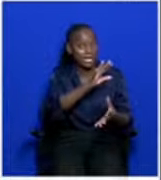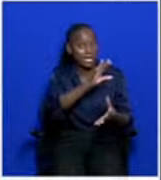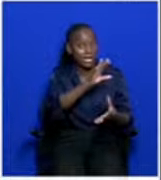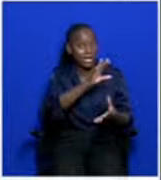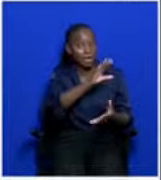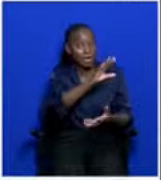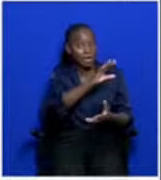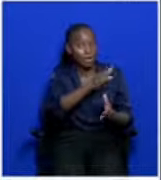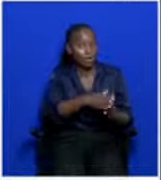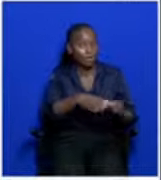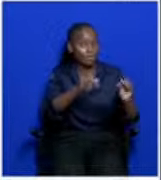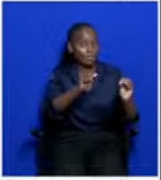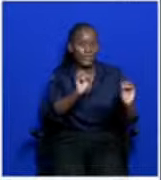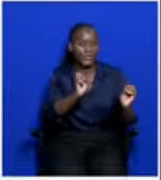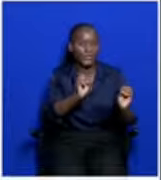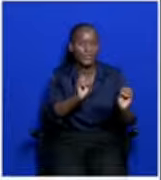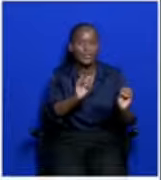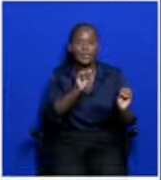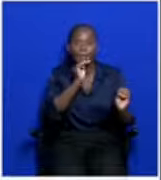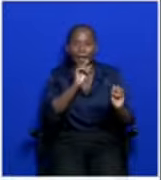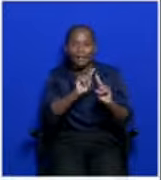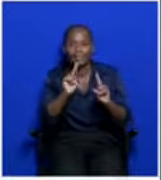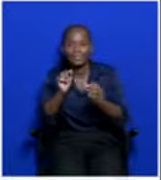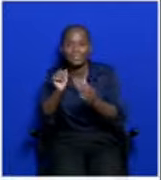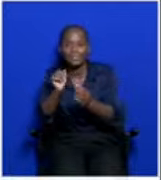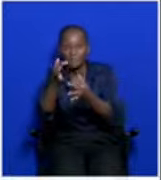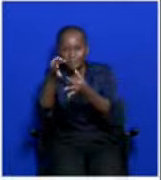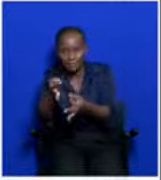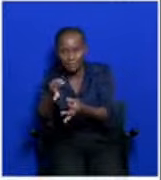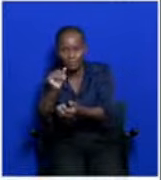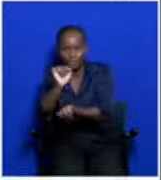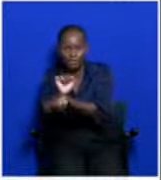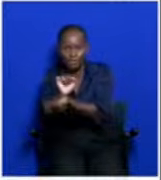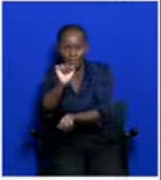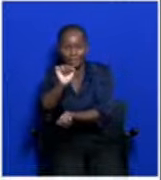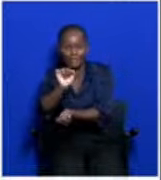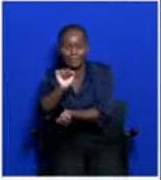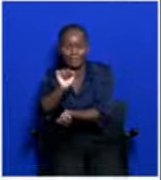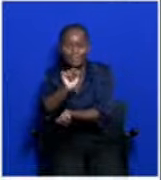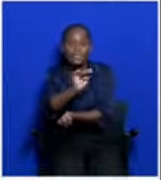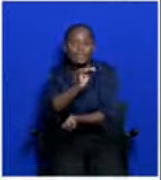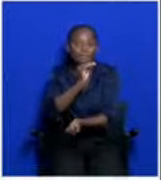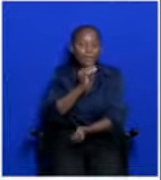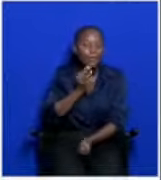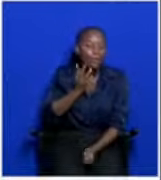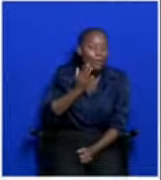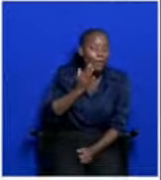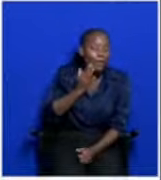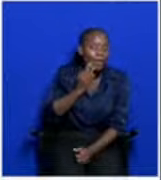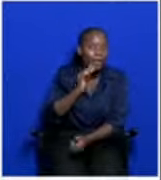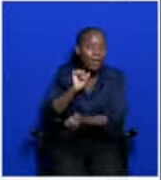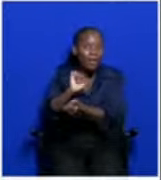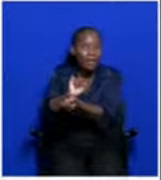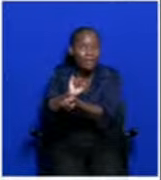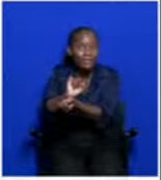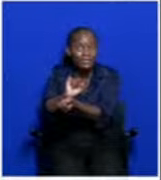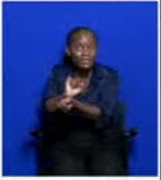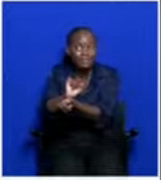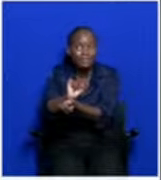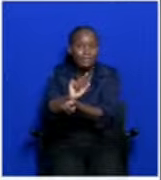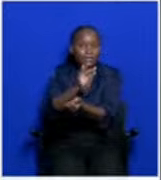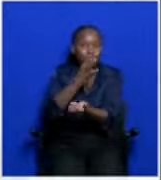when we arrest, from the word go, when we arrest, we are not making any recommendation to the